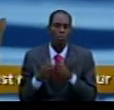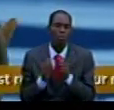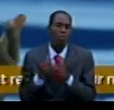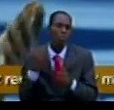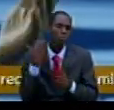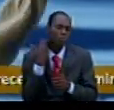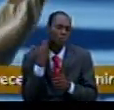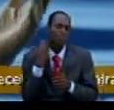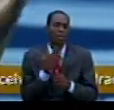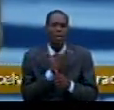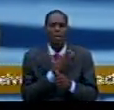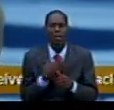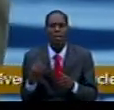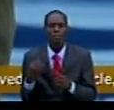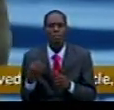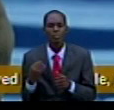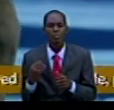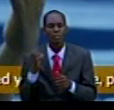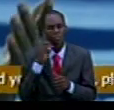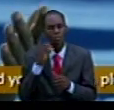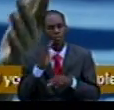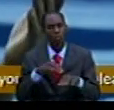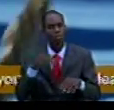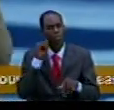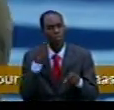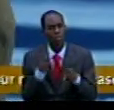me. She told me that she would use some